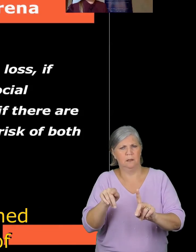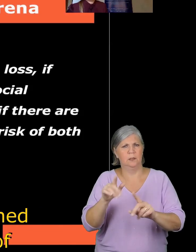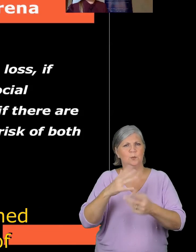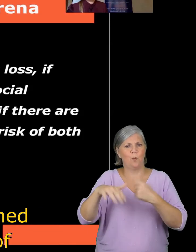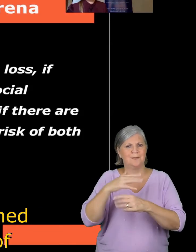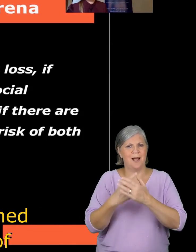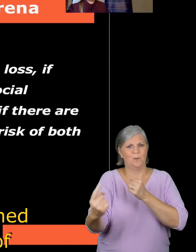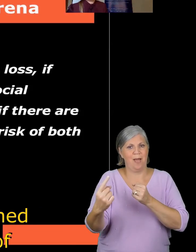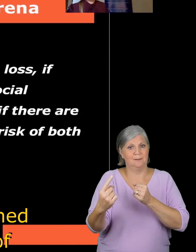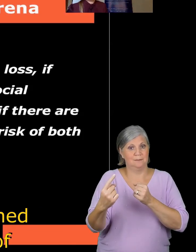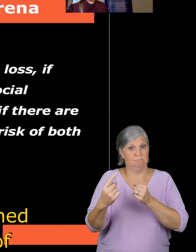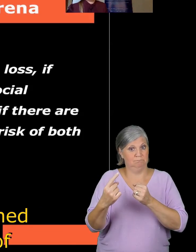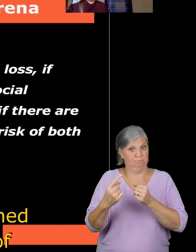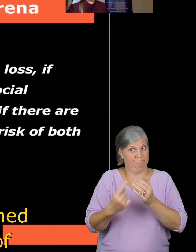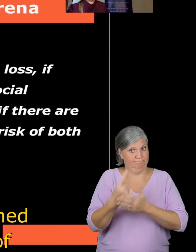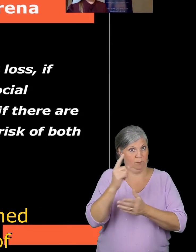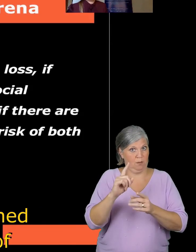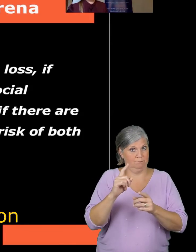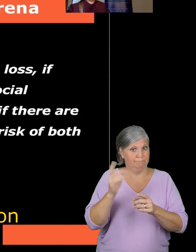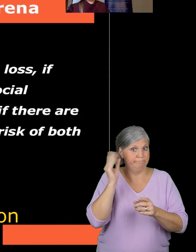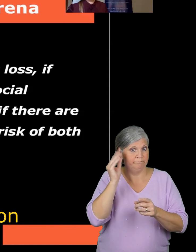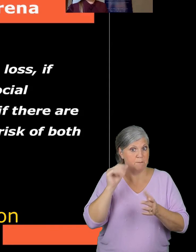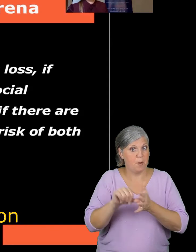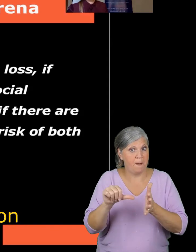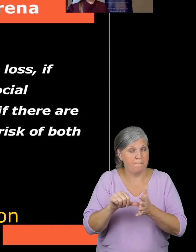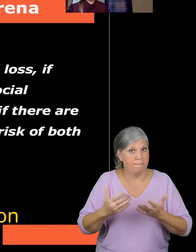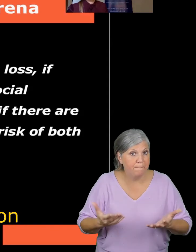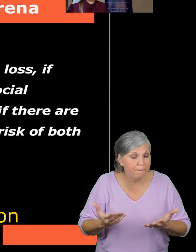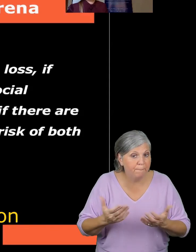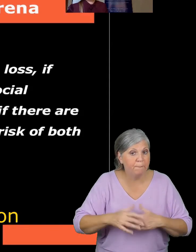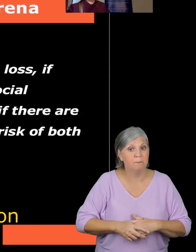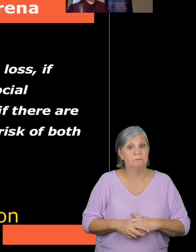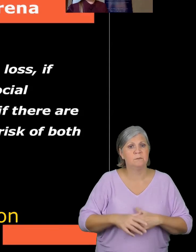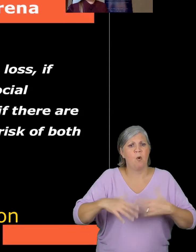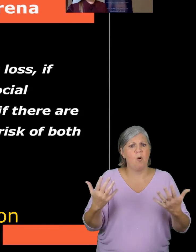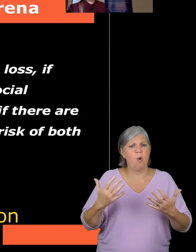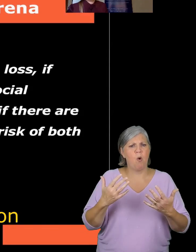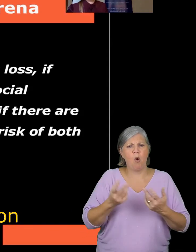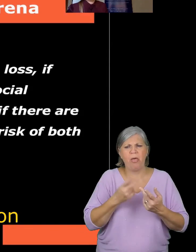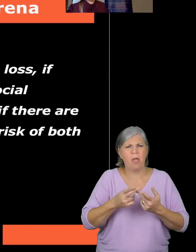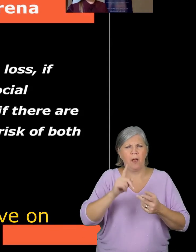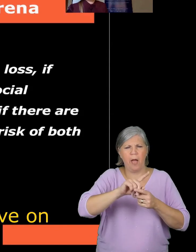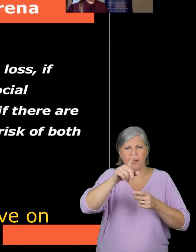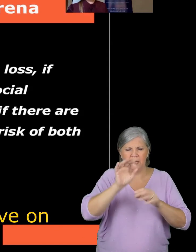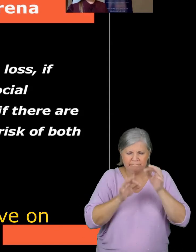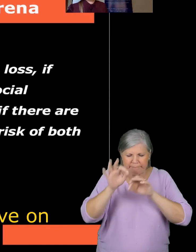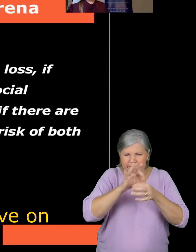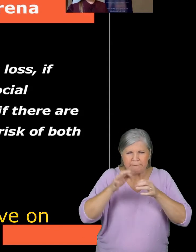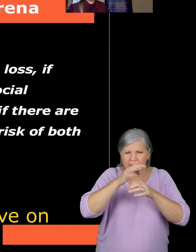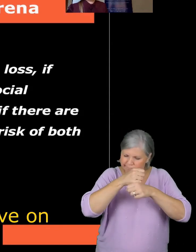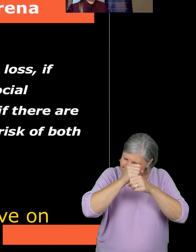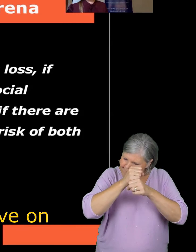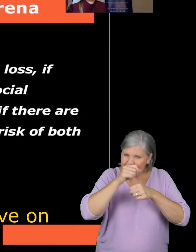Research studies seek to shed light on the importance of preventing social isolation currently due to hearing loss and the